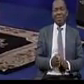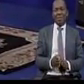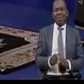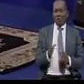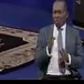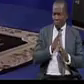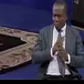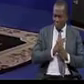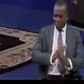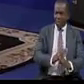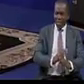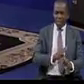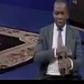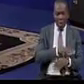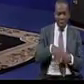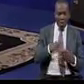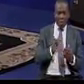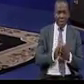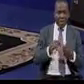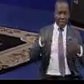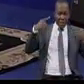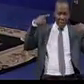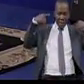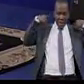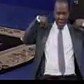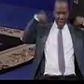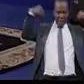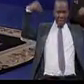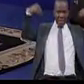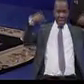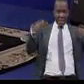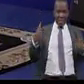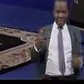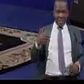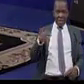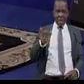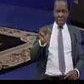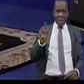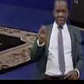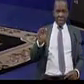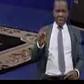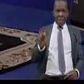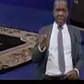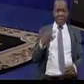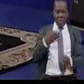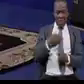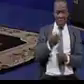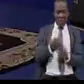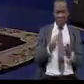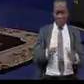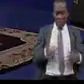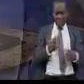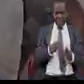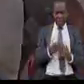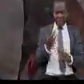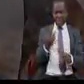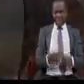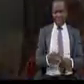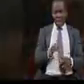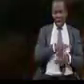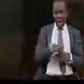giants, the obstacles of fear, everything gone in Jesus' name.